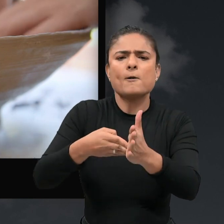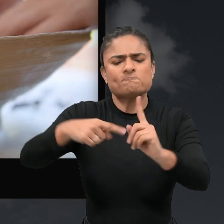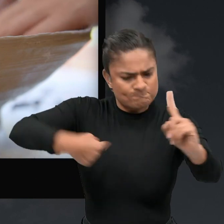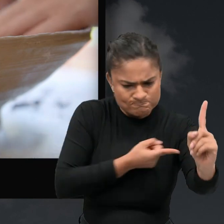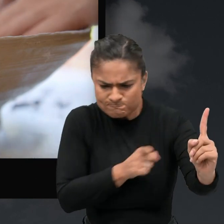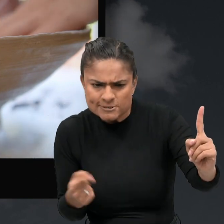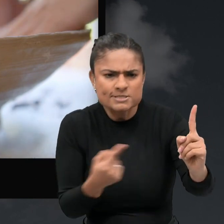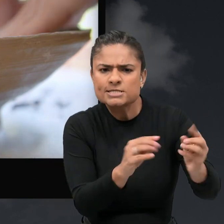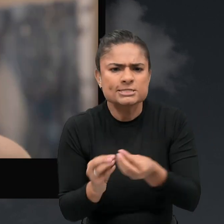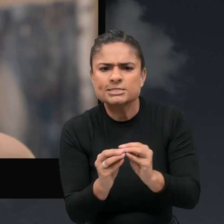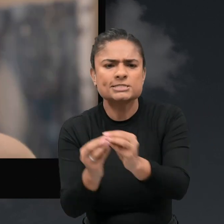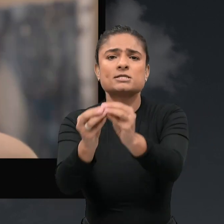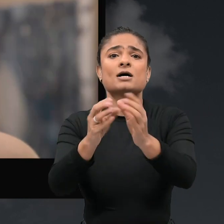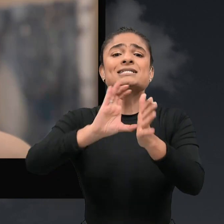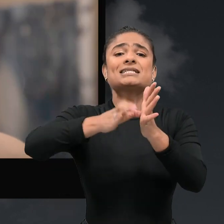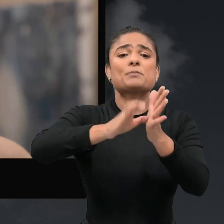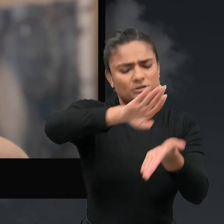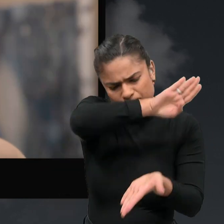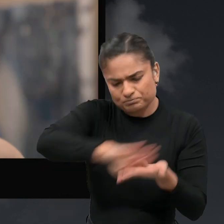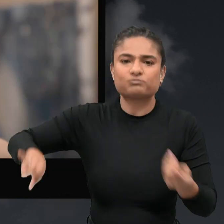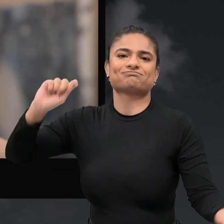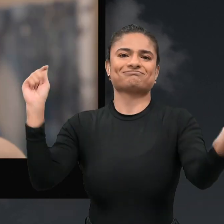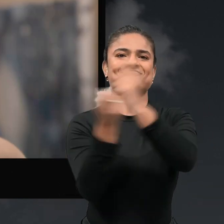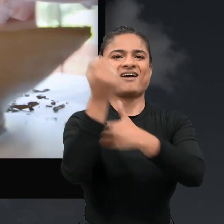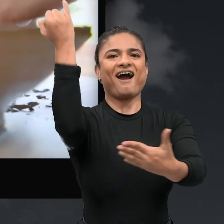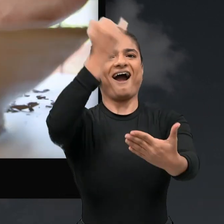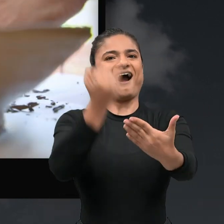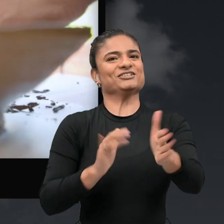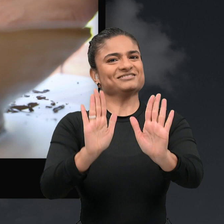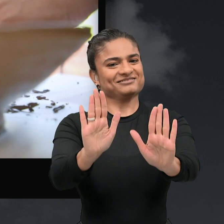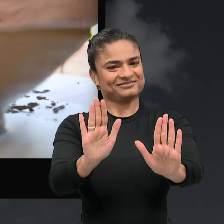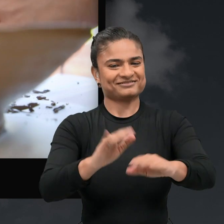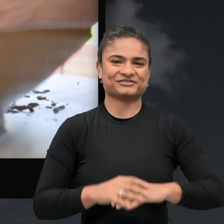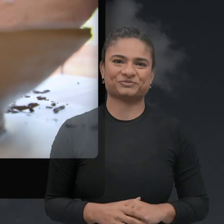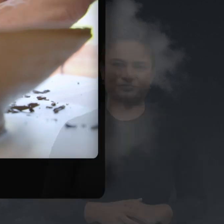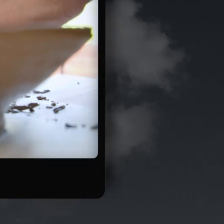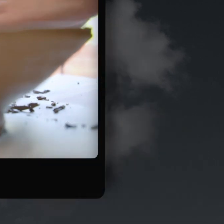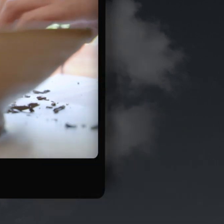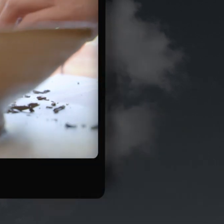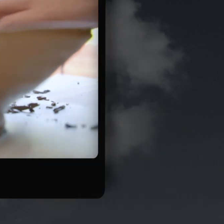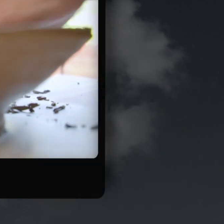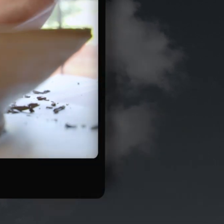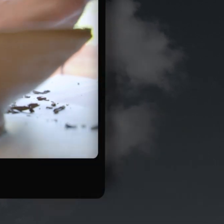any difficulties you have and your disability to make your art.